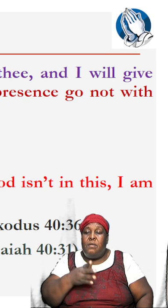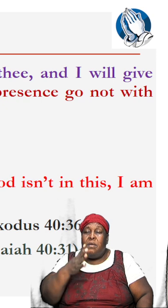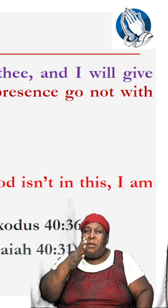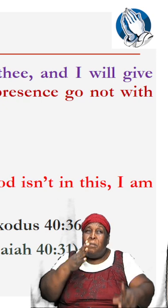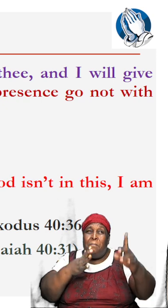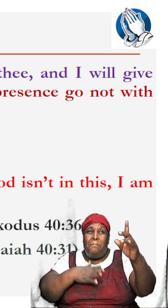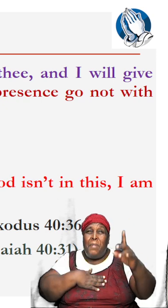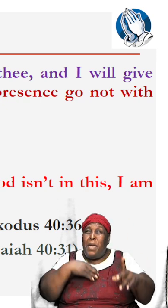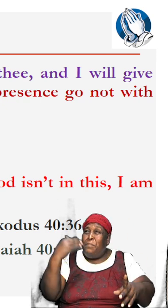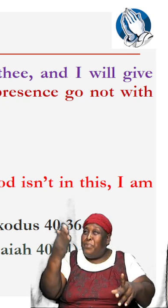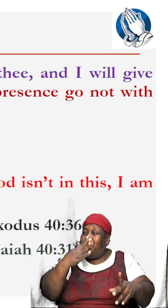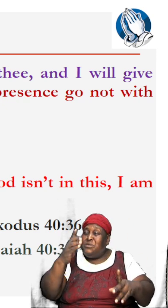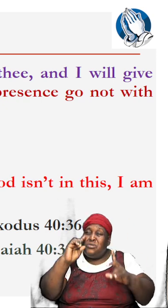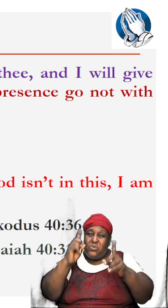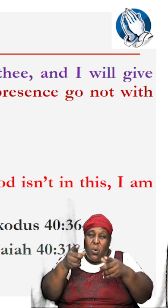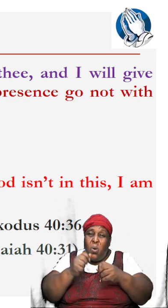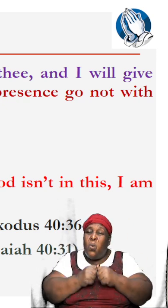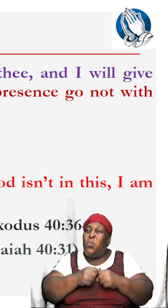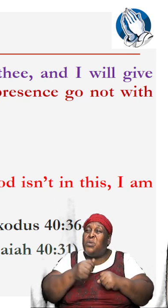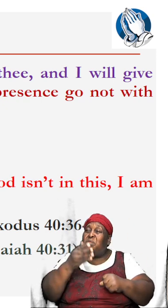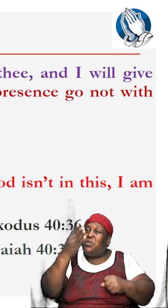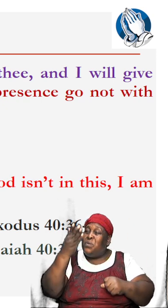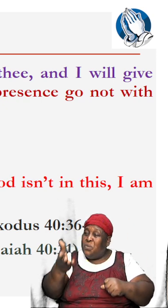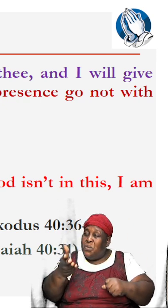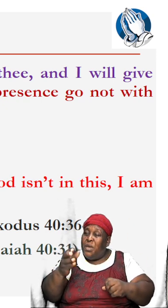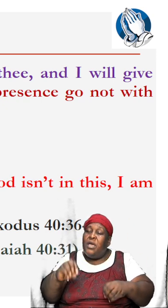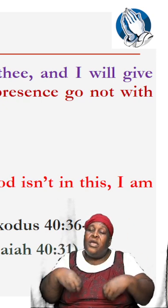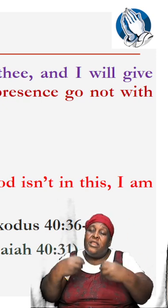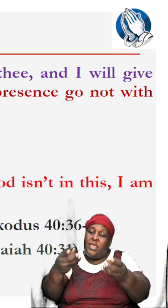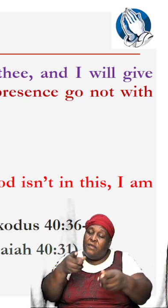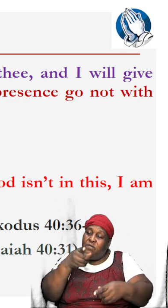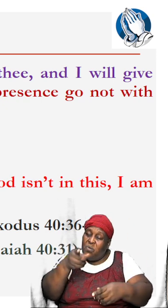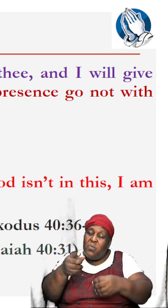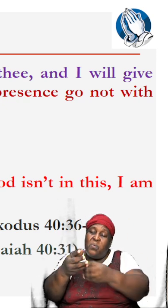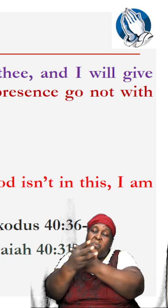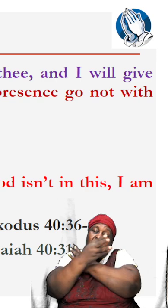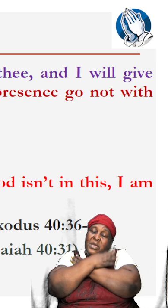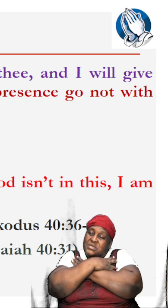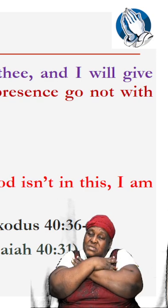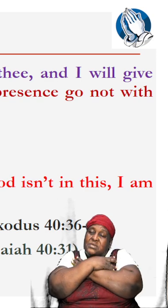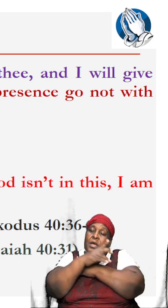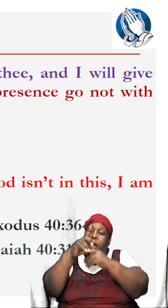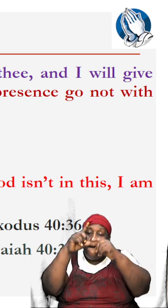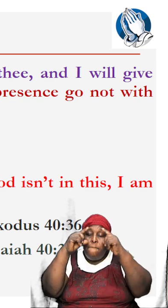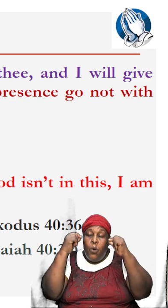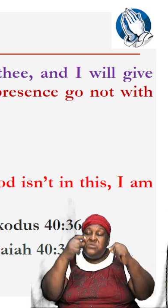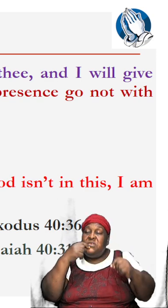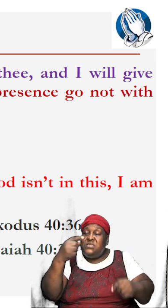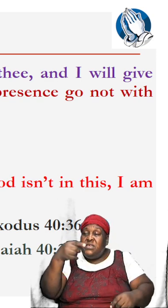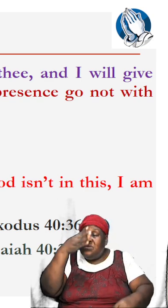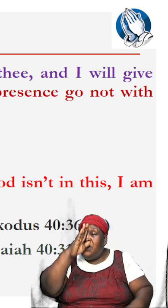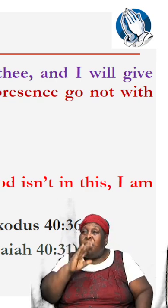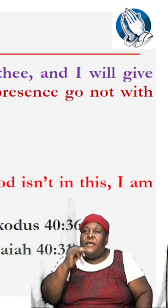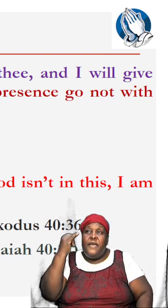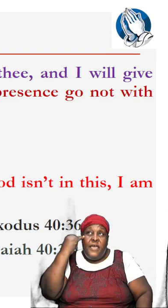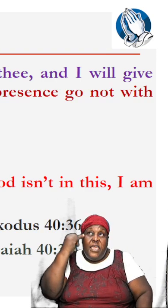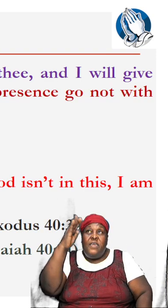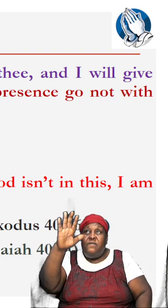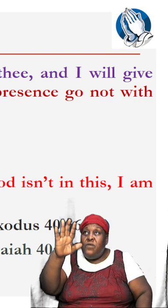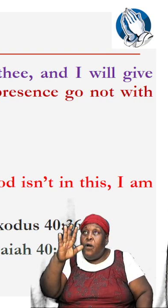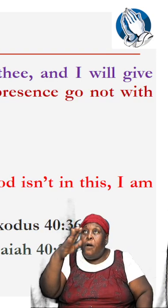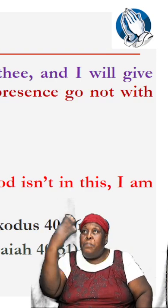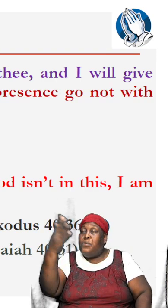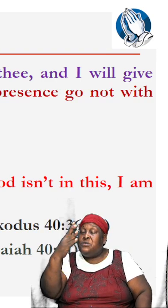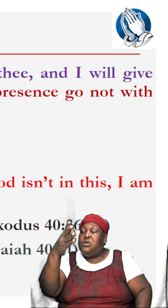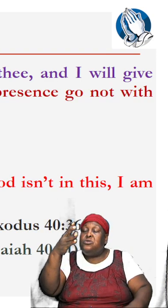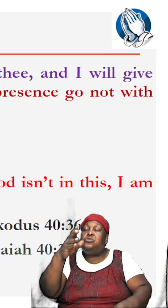presence shall go with thee, and I will give thee rest." And Moses now said unto him, "If thy presence go not